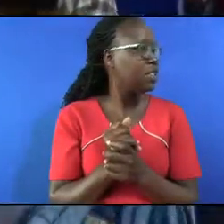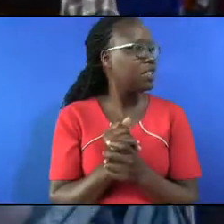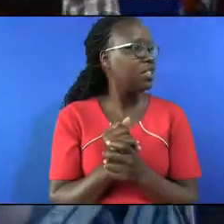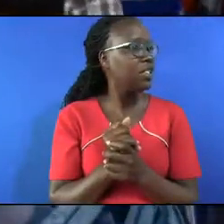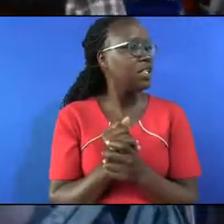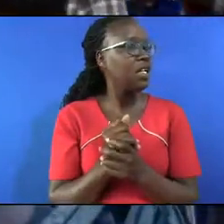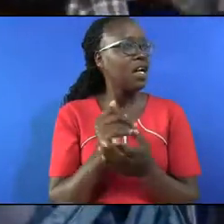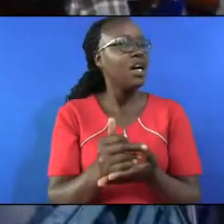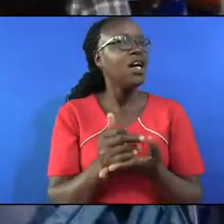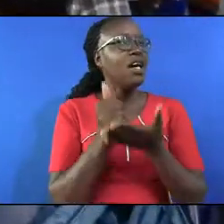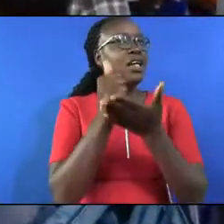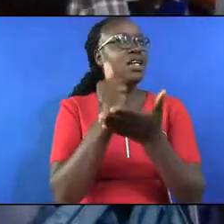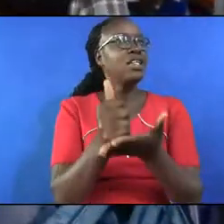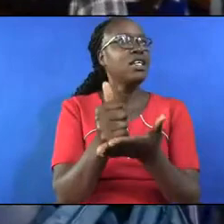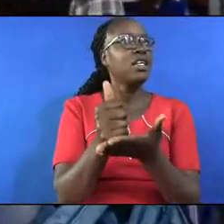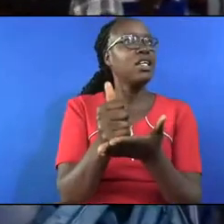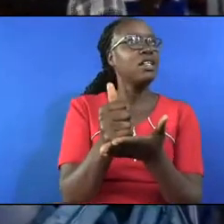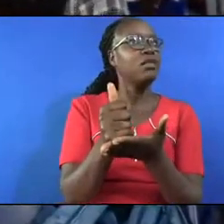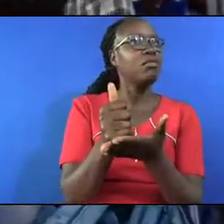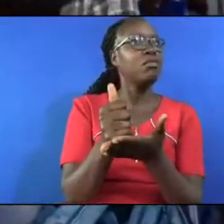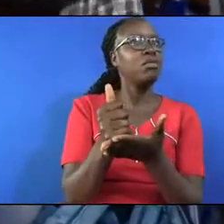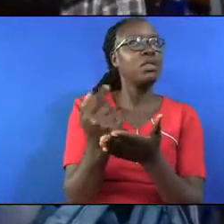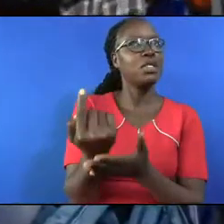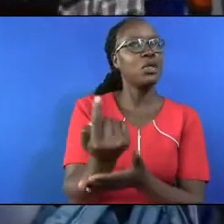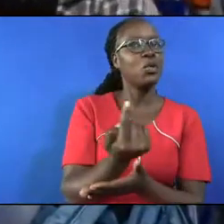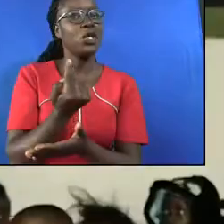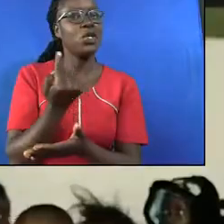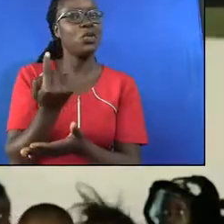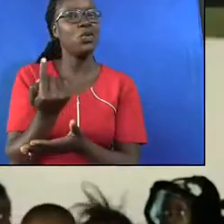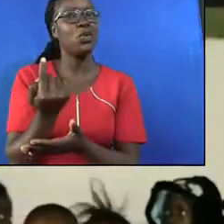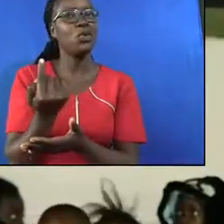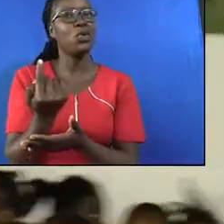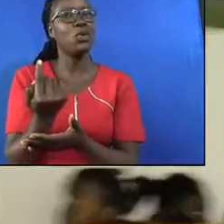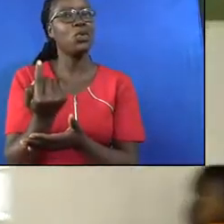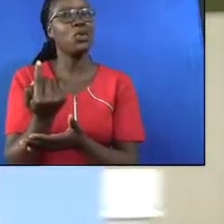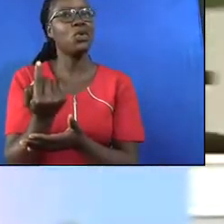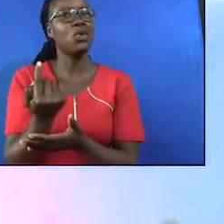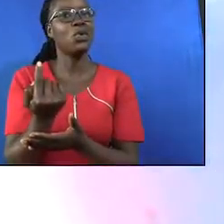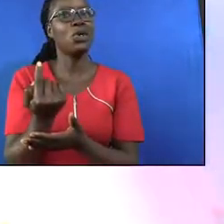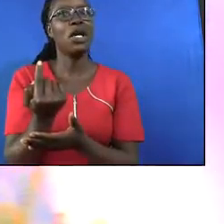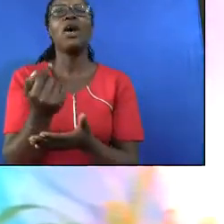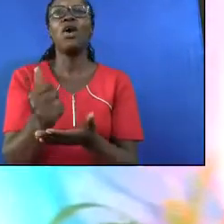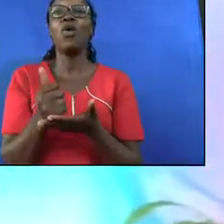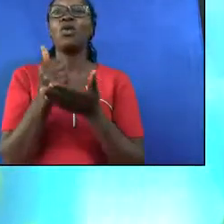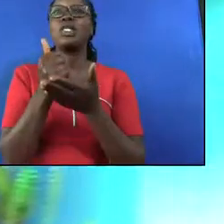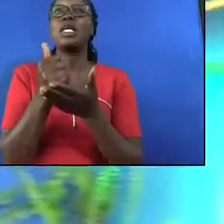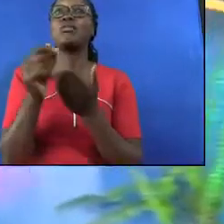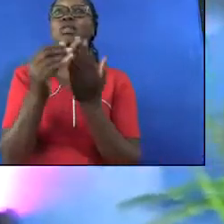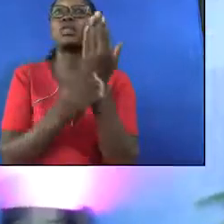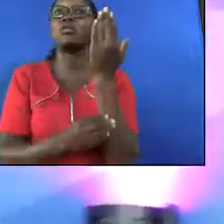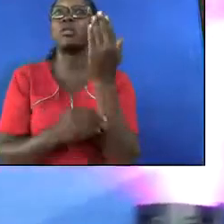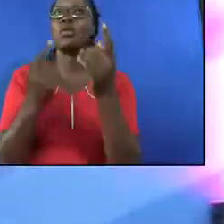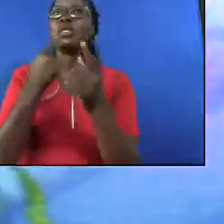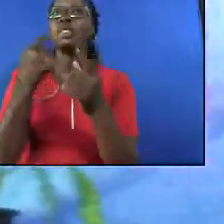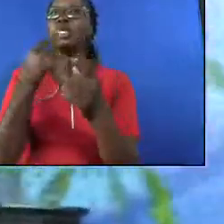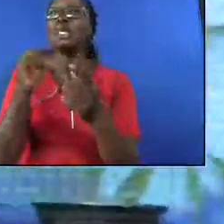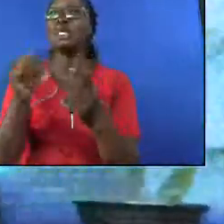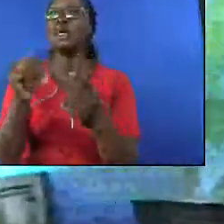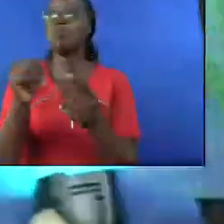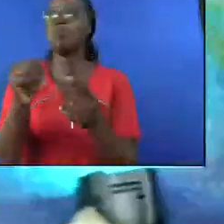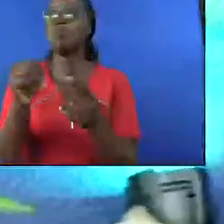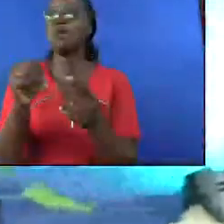I could help the needy. Amen. Thank you so much. Helping the needy, telling people about God. We are